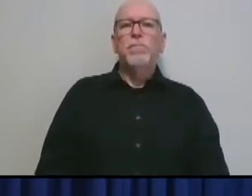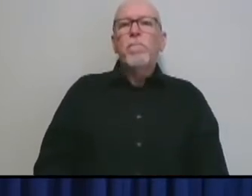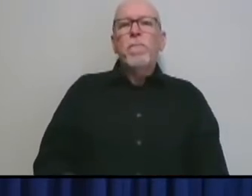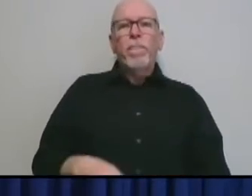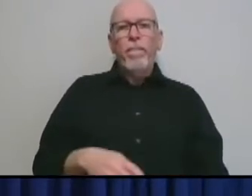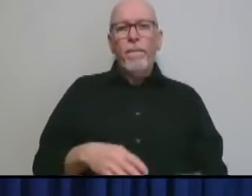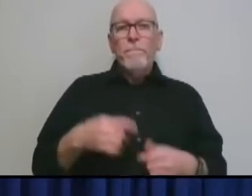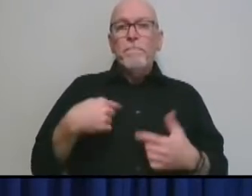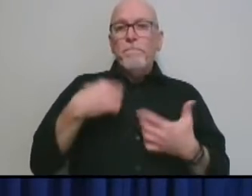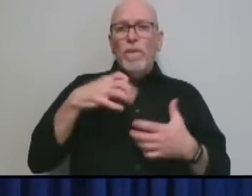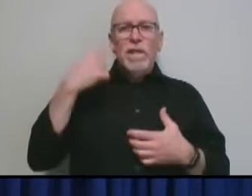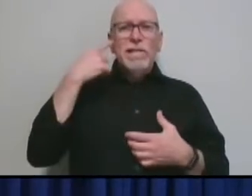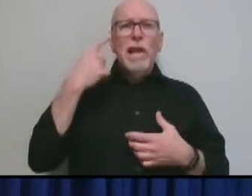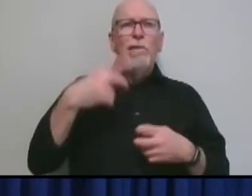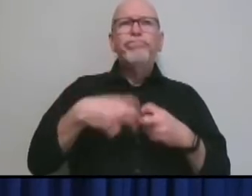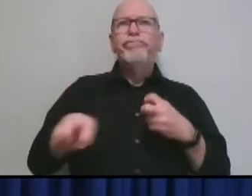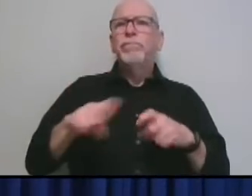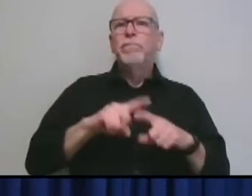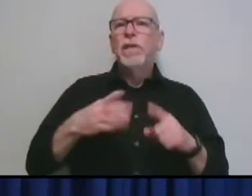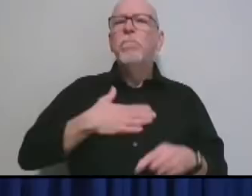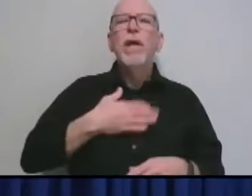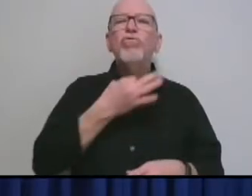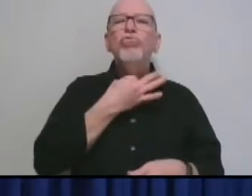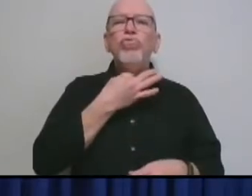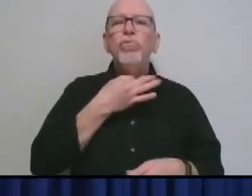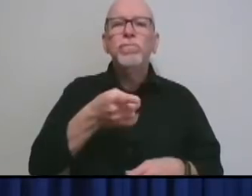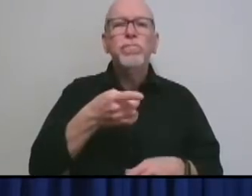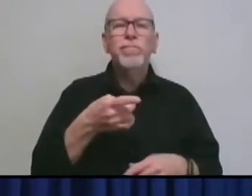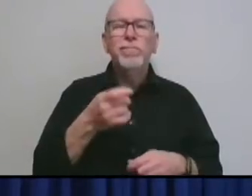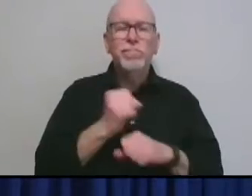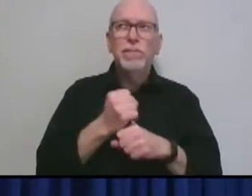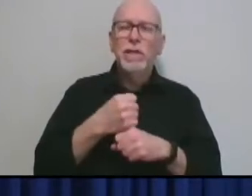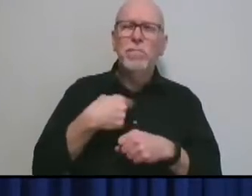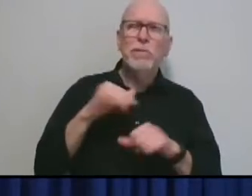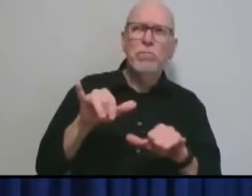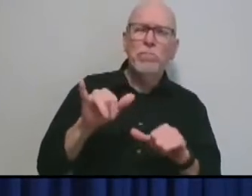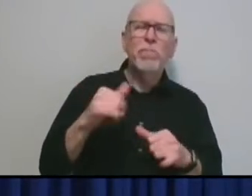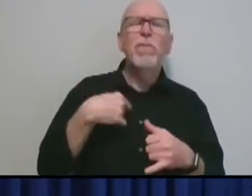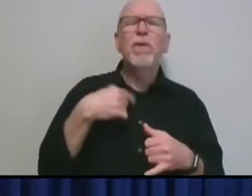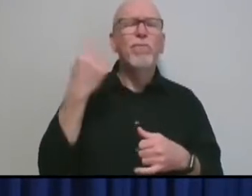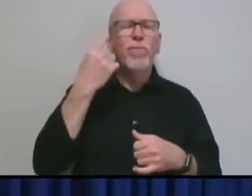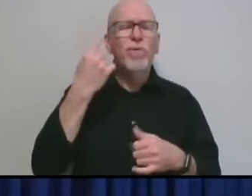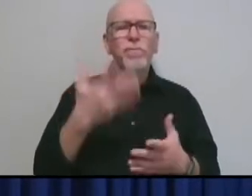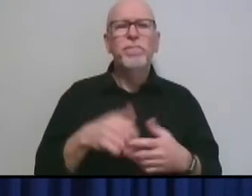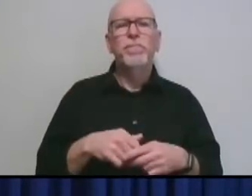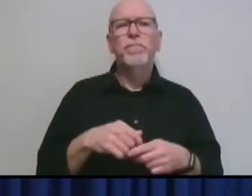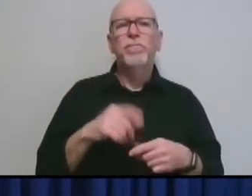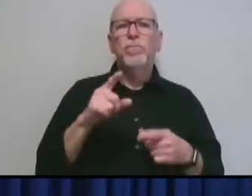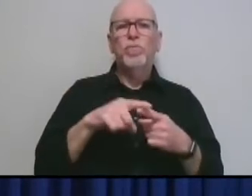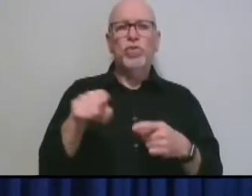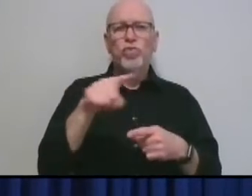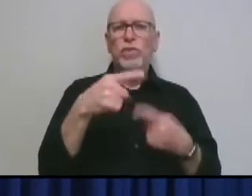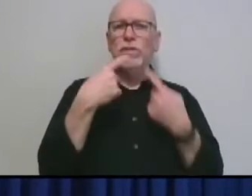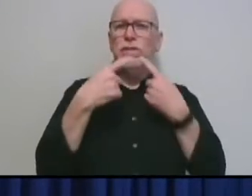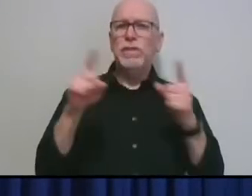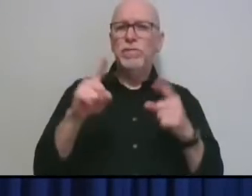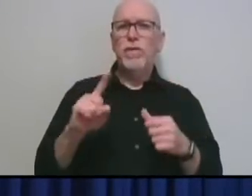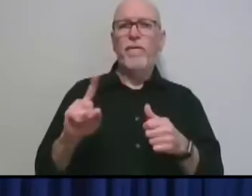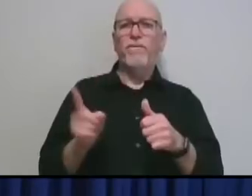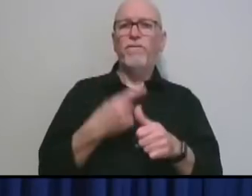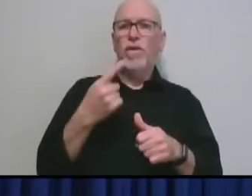sound insensitive, but it's my curiosity has gotten the better of me, and I keep wondering this. Oh, boy. When you guys announced the